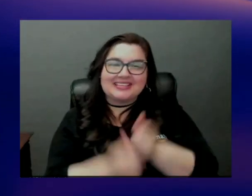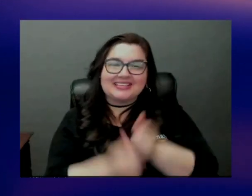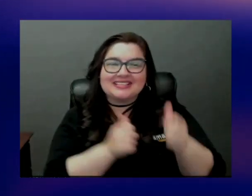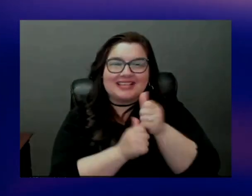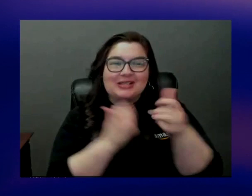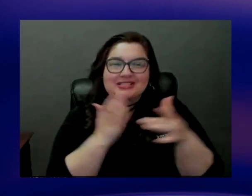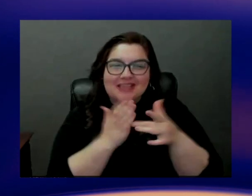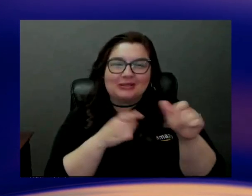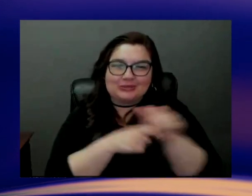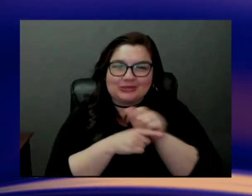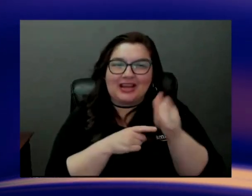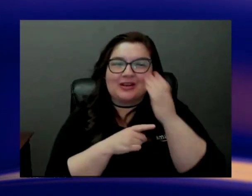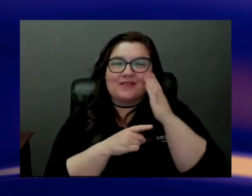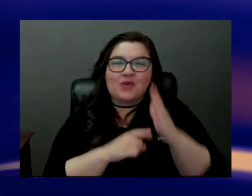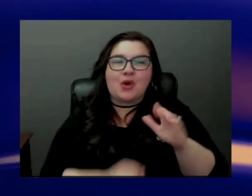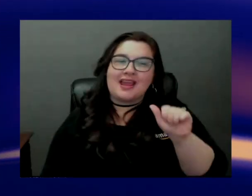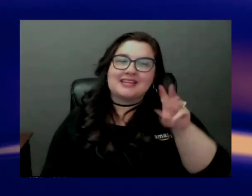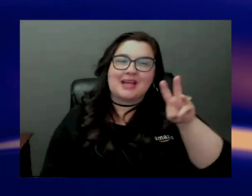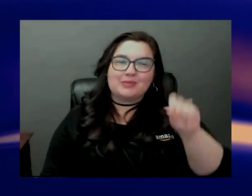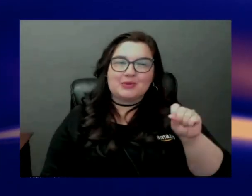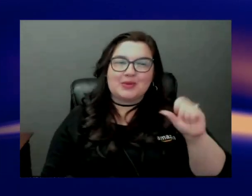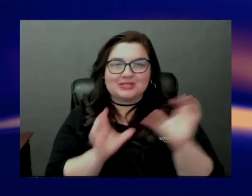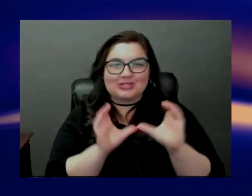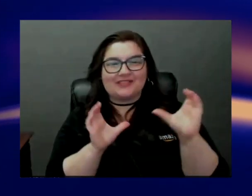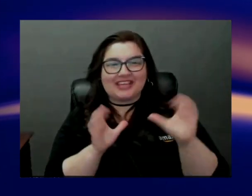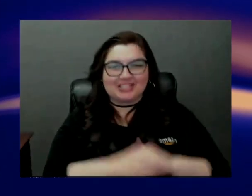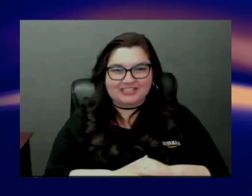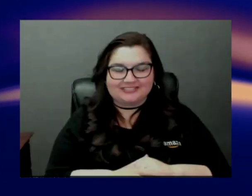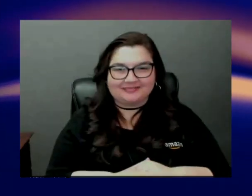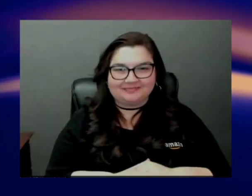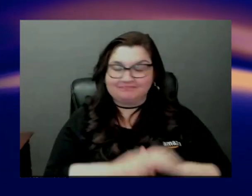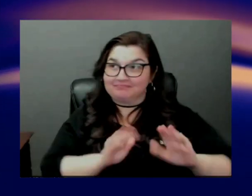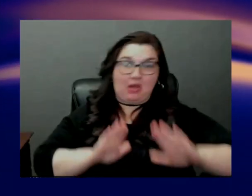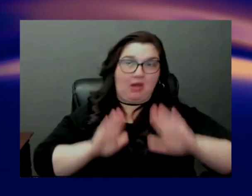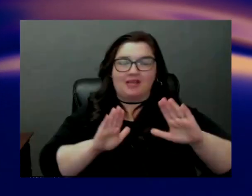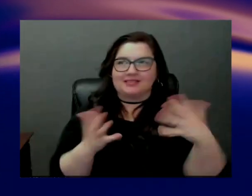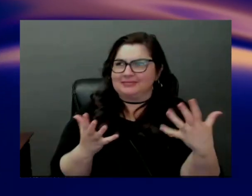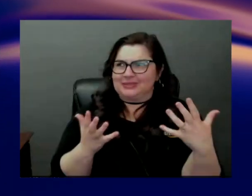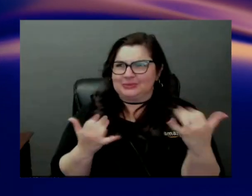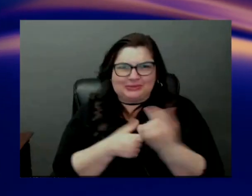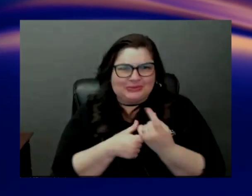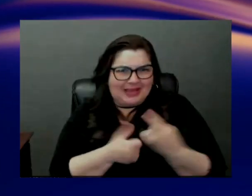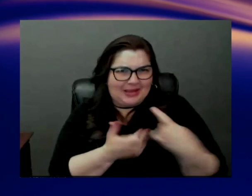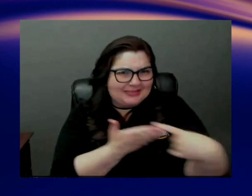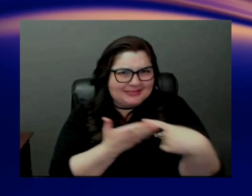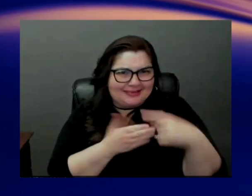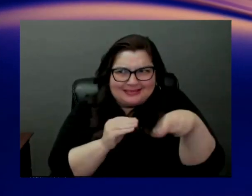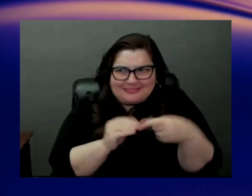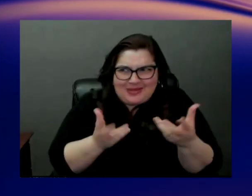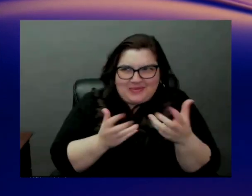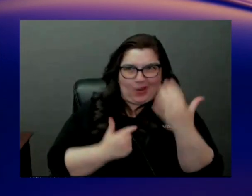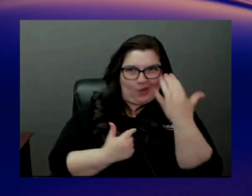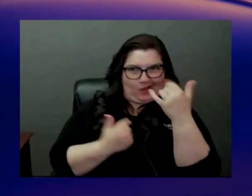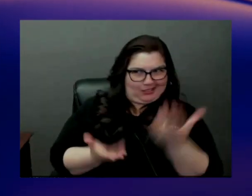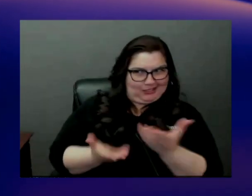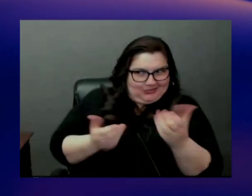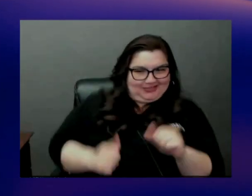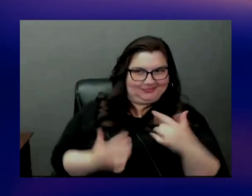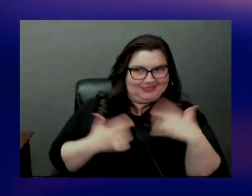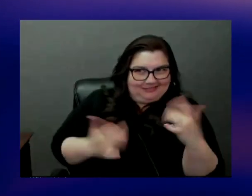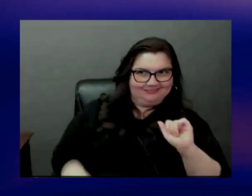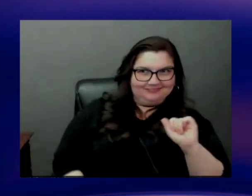Certification. Okay. Awesome. So what are we even talking I about was right gonna- now? Like, why are you here? Like,